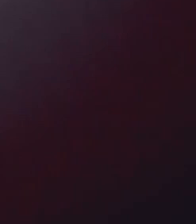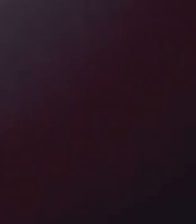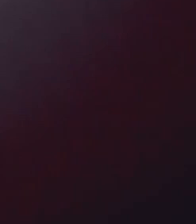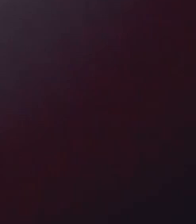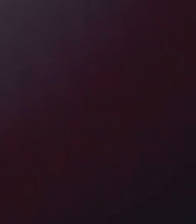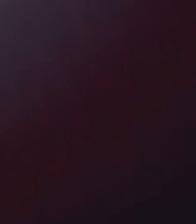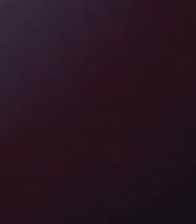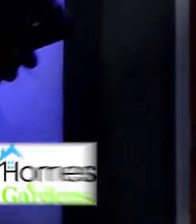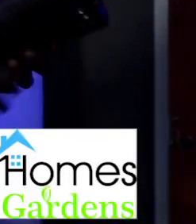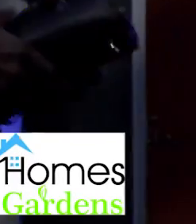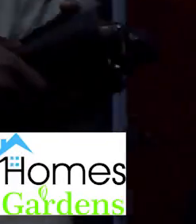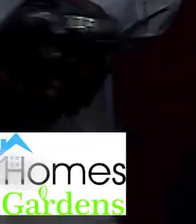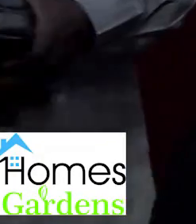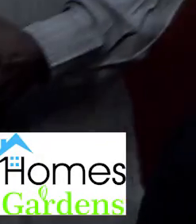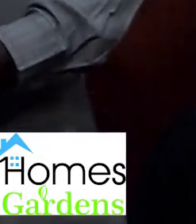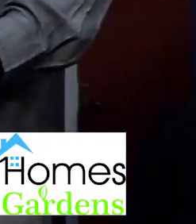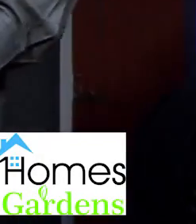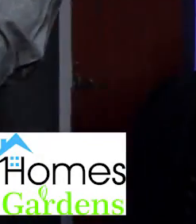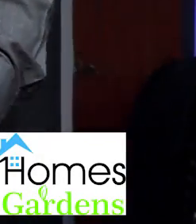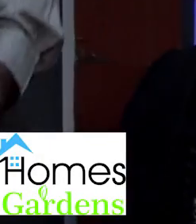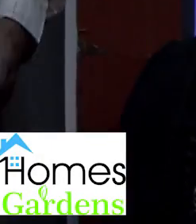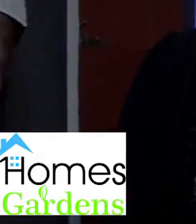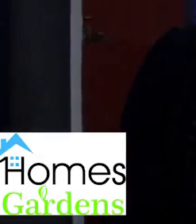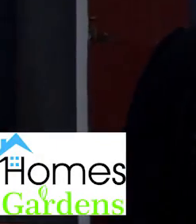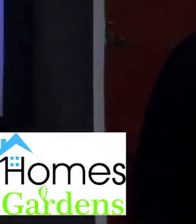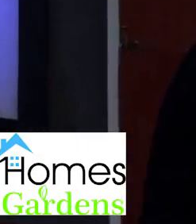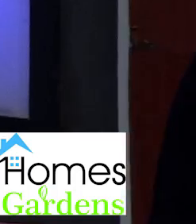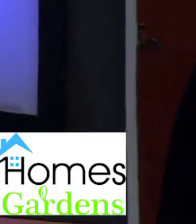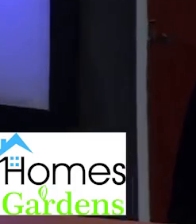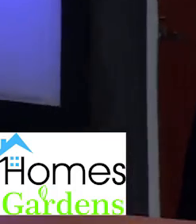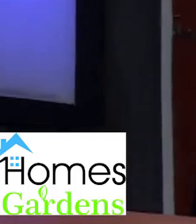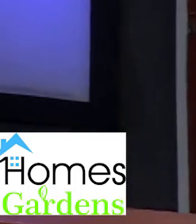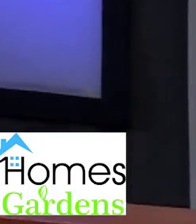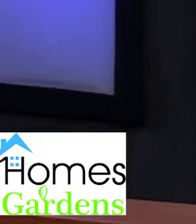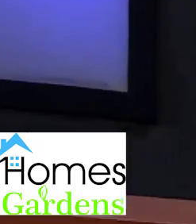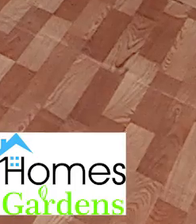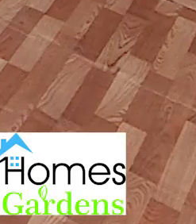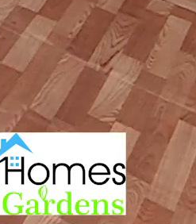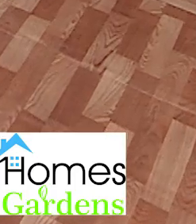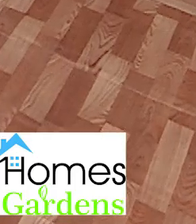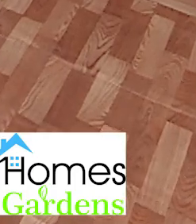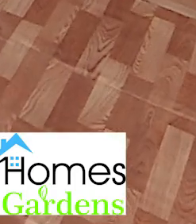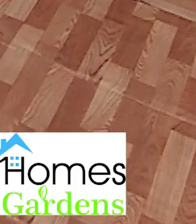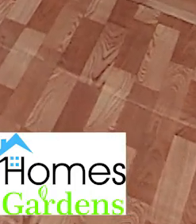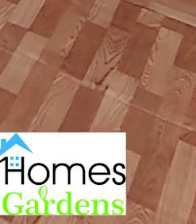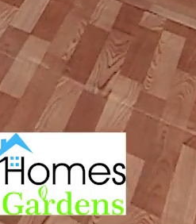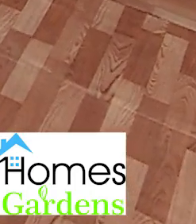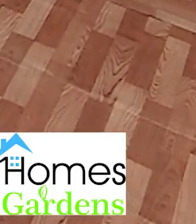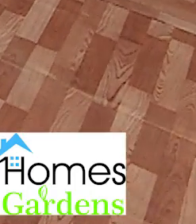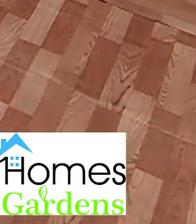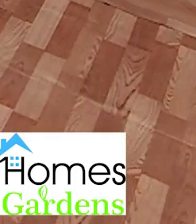Today, on the Justice Court, the plaintiff, Olufemi Jegede, is suing his former tenant for the sum